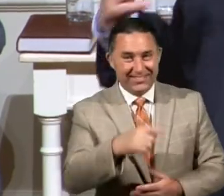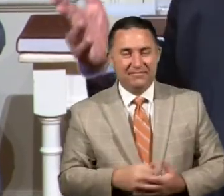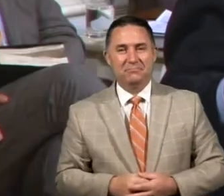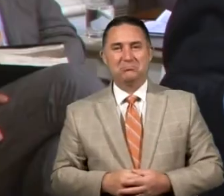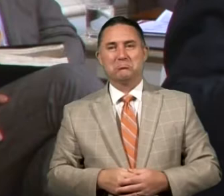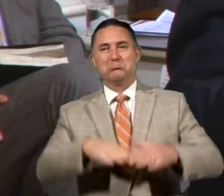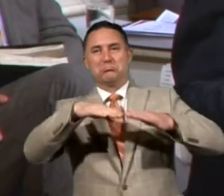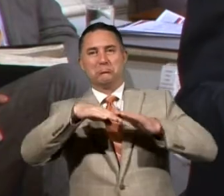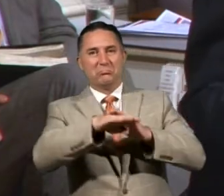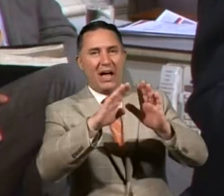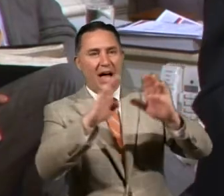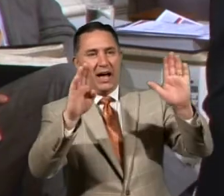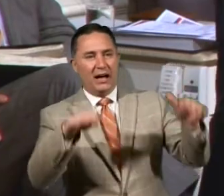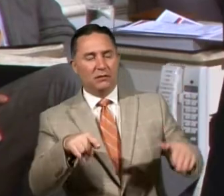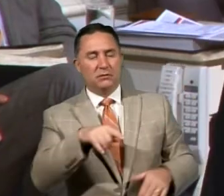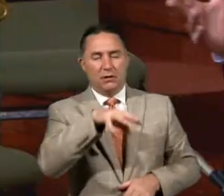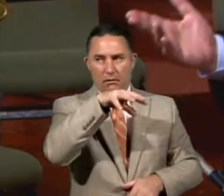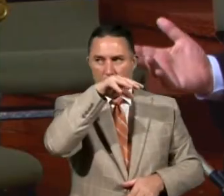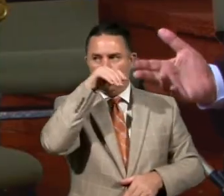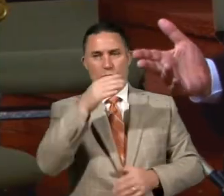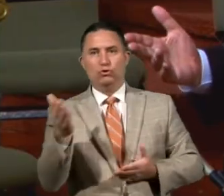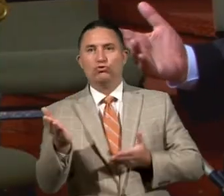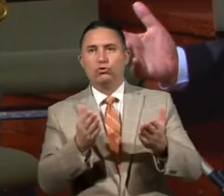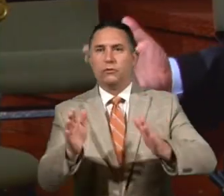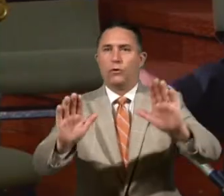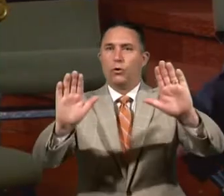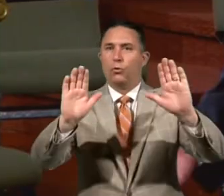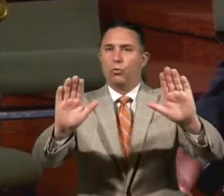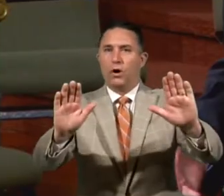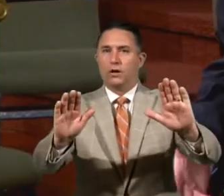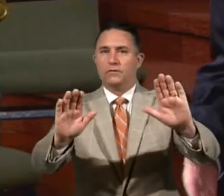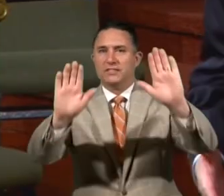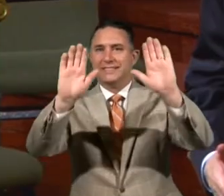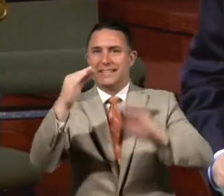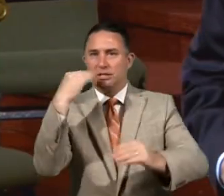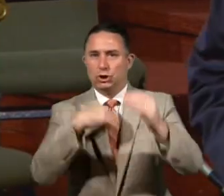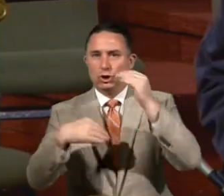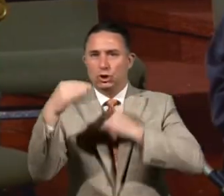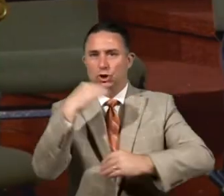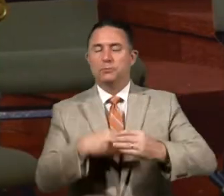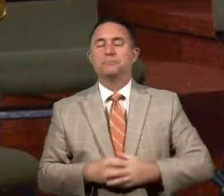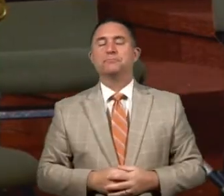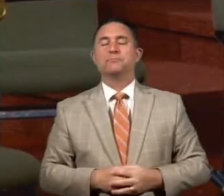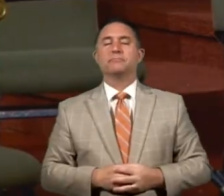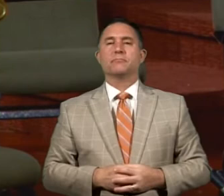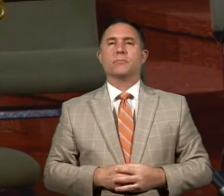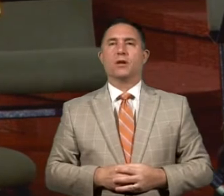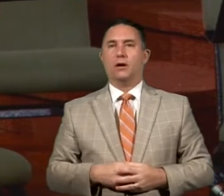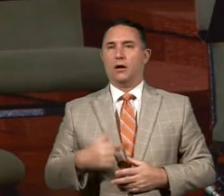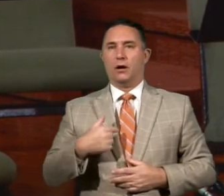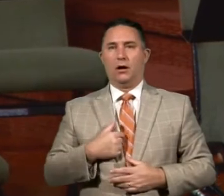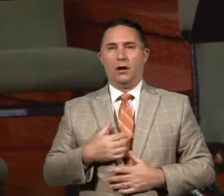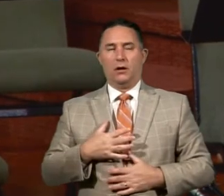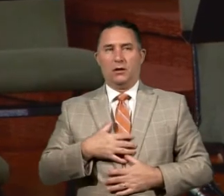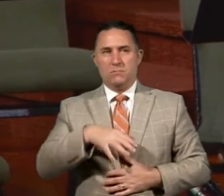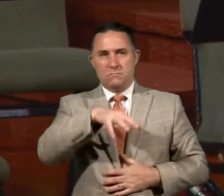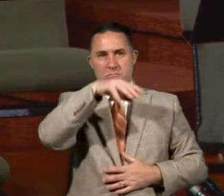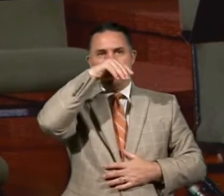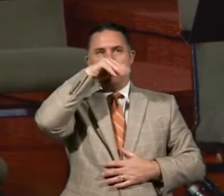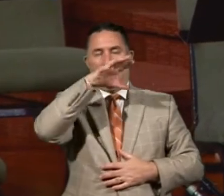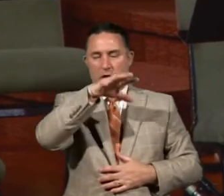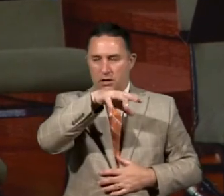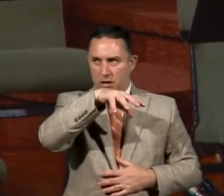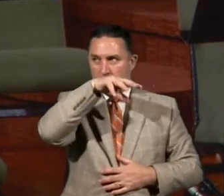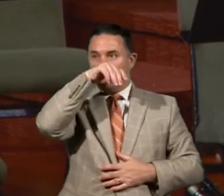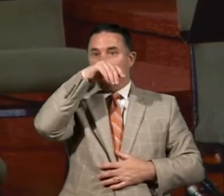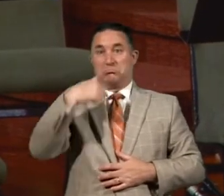And as we walked in the house, they're going to serve us this wonderful Sunday meal. And boy, I'm just breathing this in.